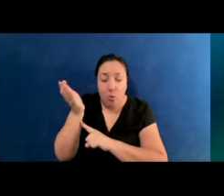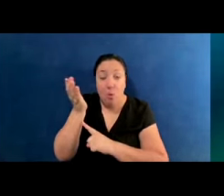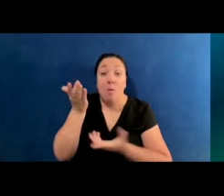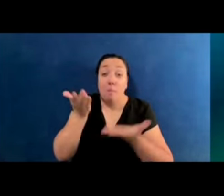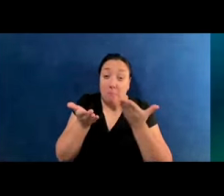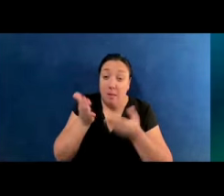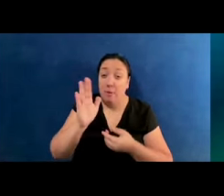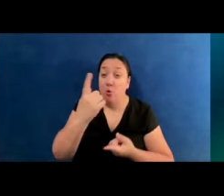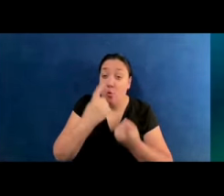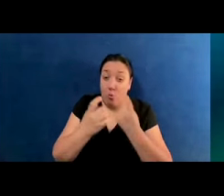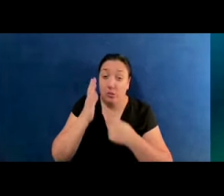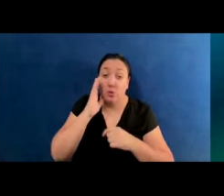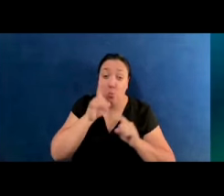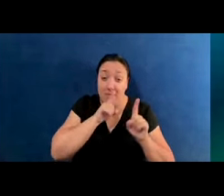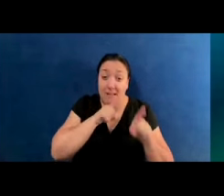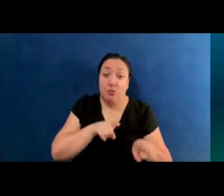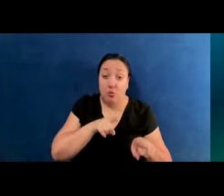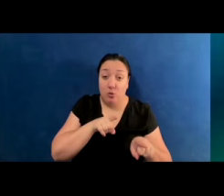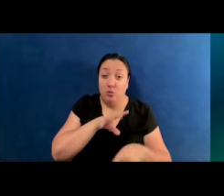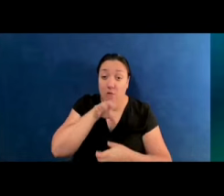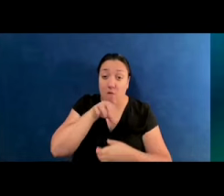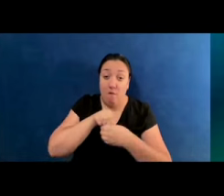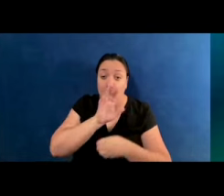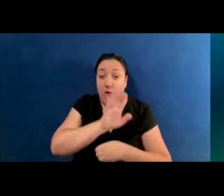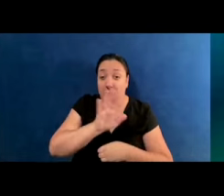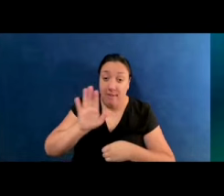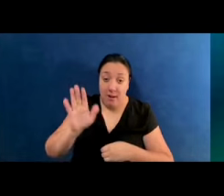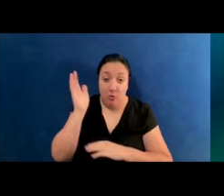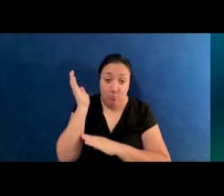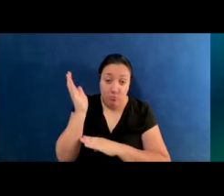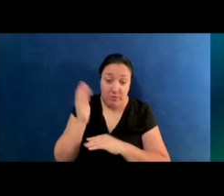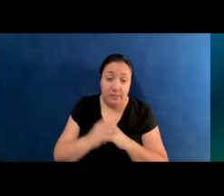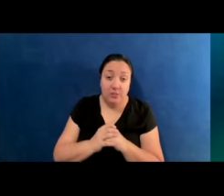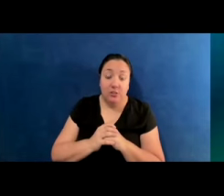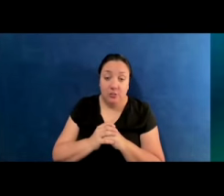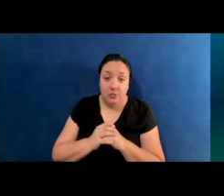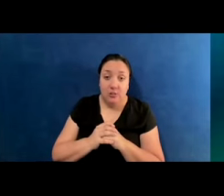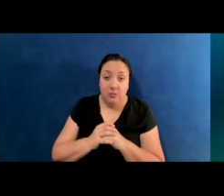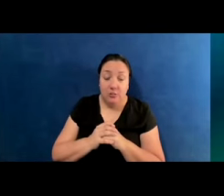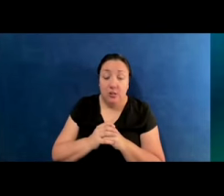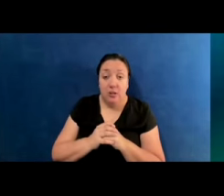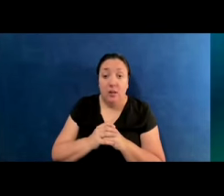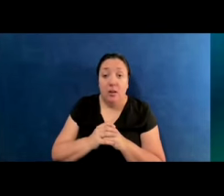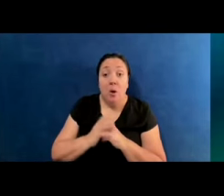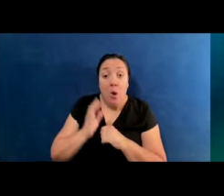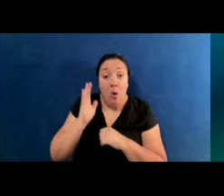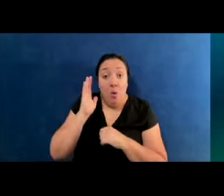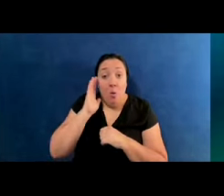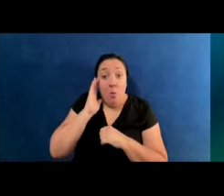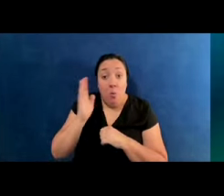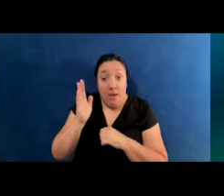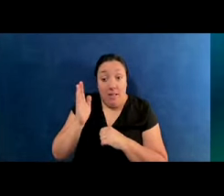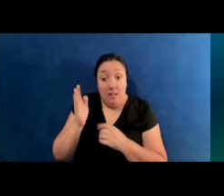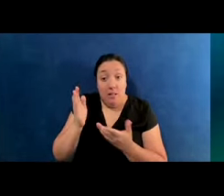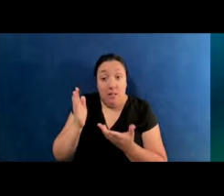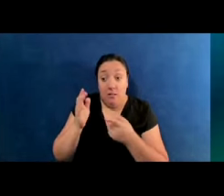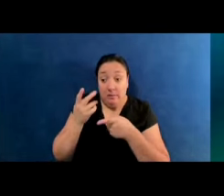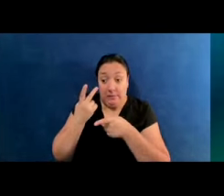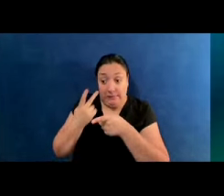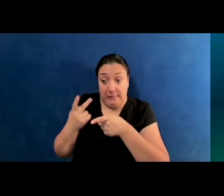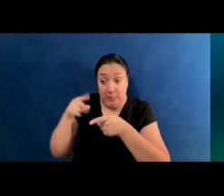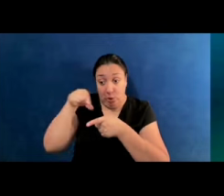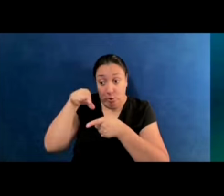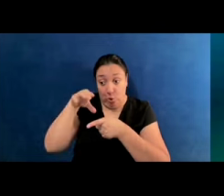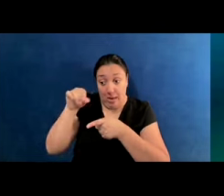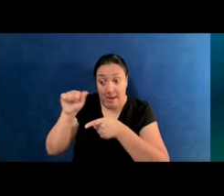will be answered as part of their presentation. So we will answer questions that are placed in the Q&A box